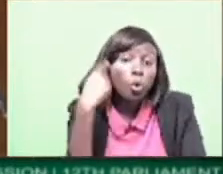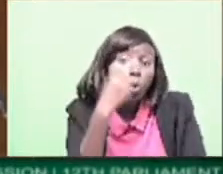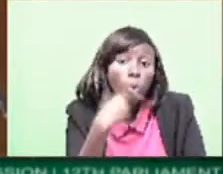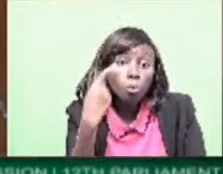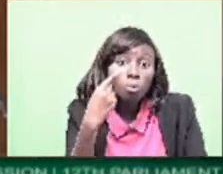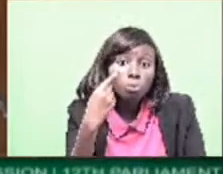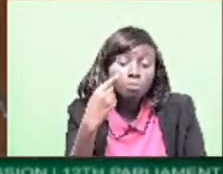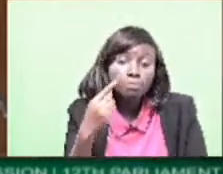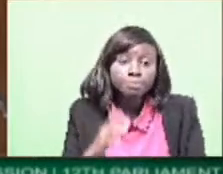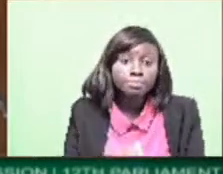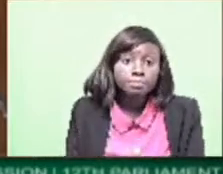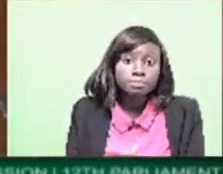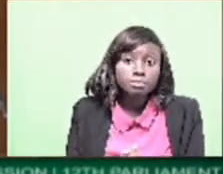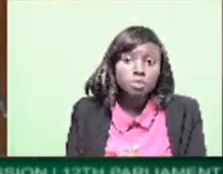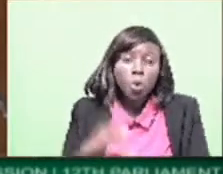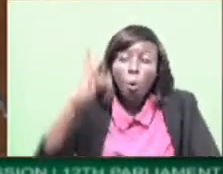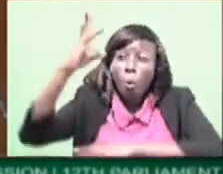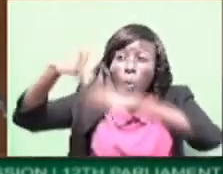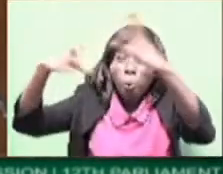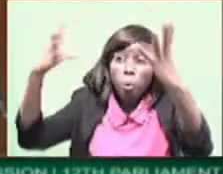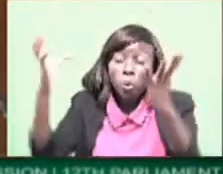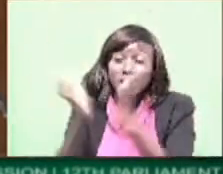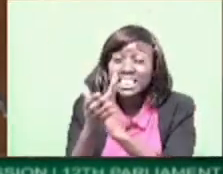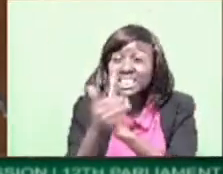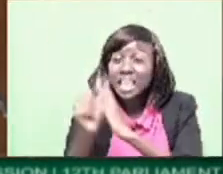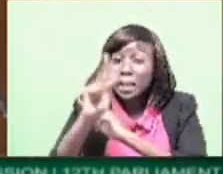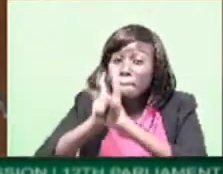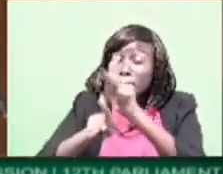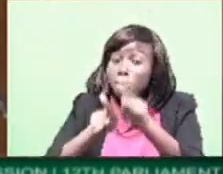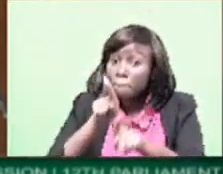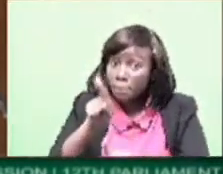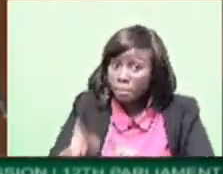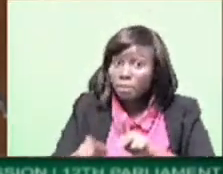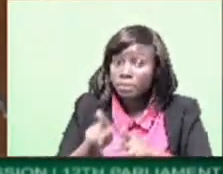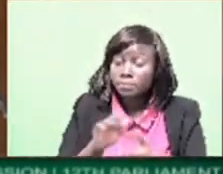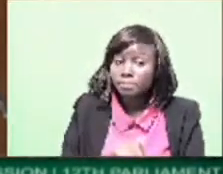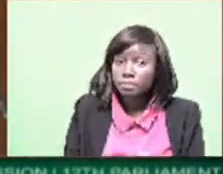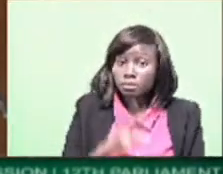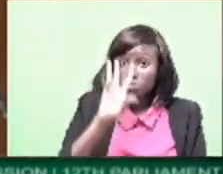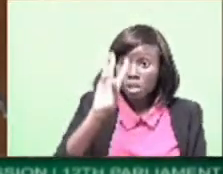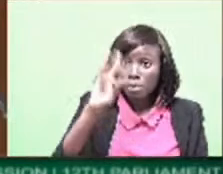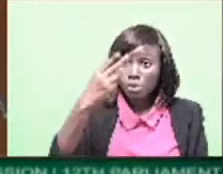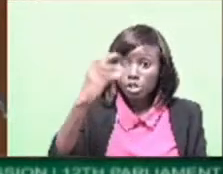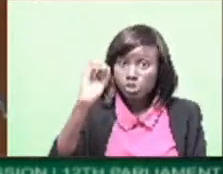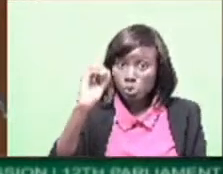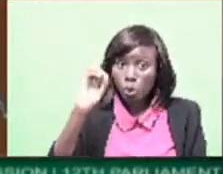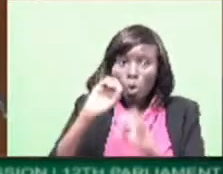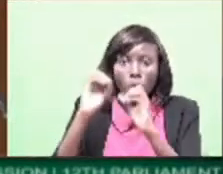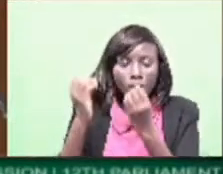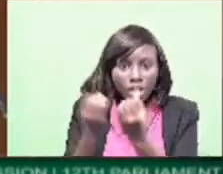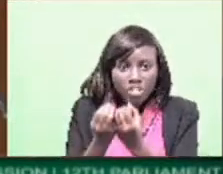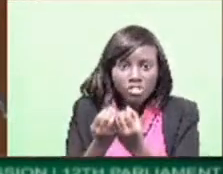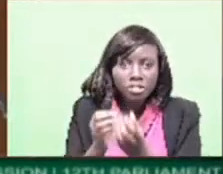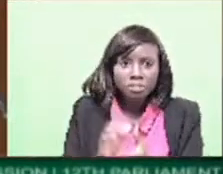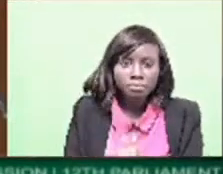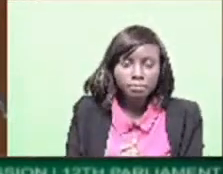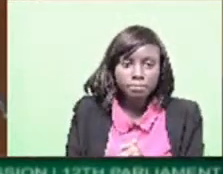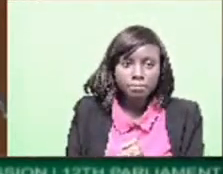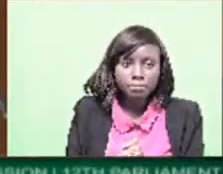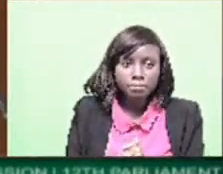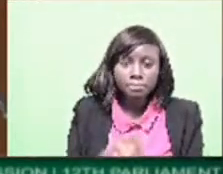globally, the WHO, I recall very, very clearly, early in the life of this virus,